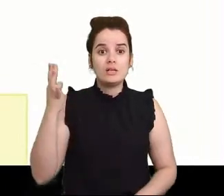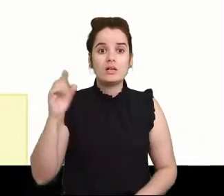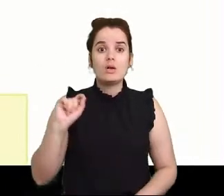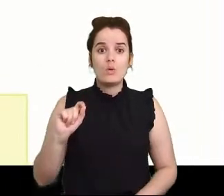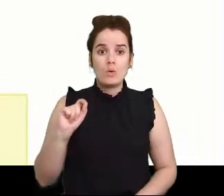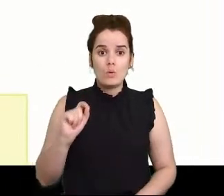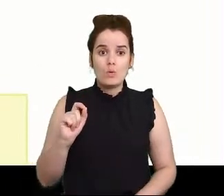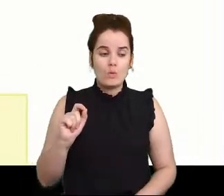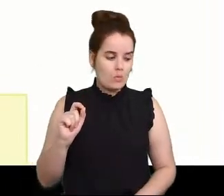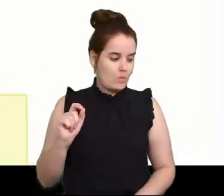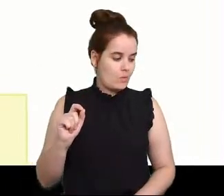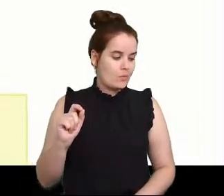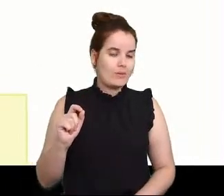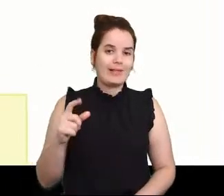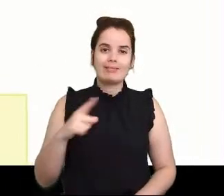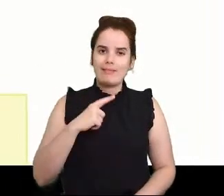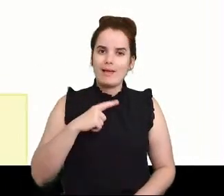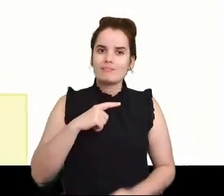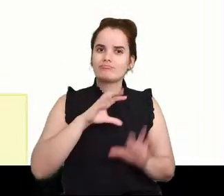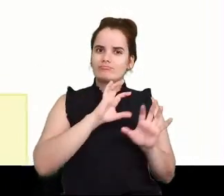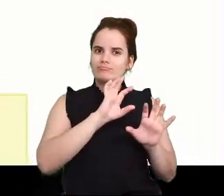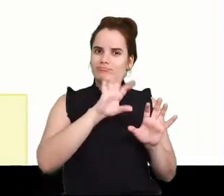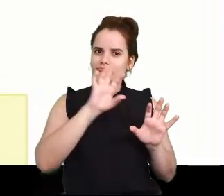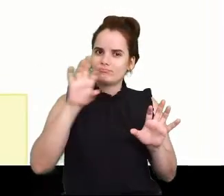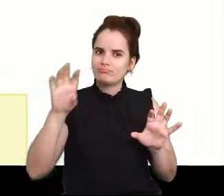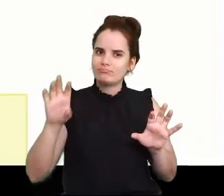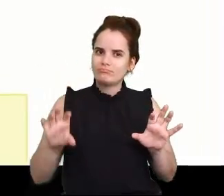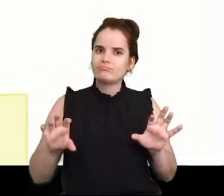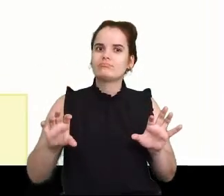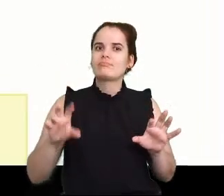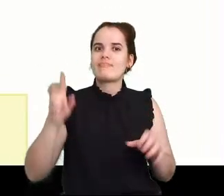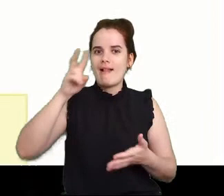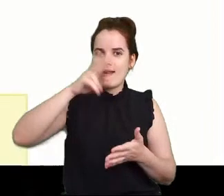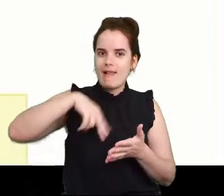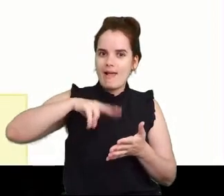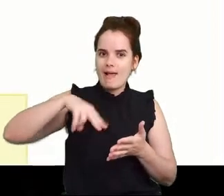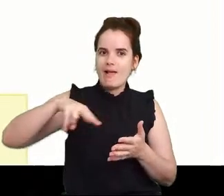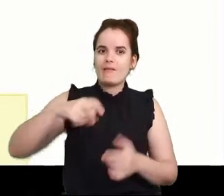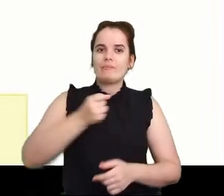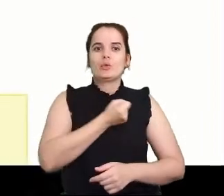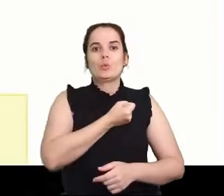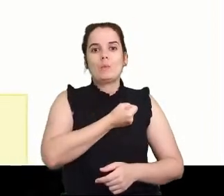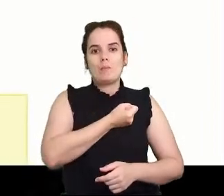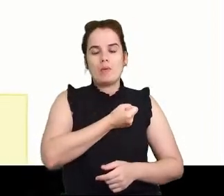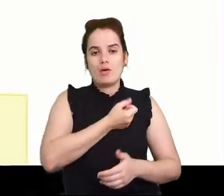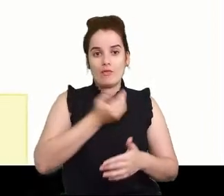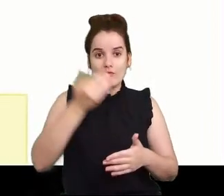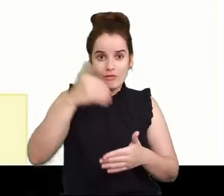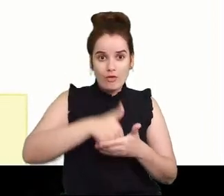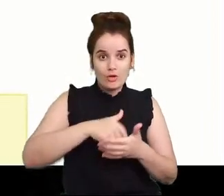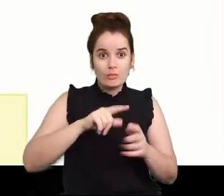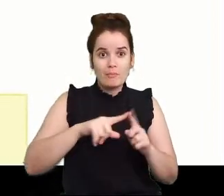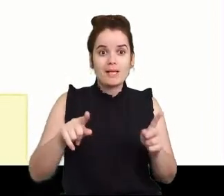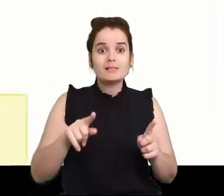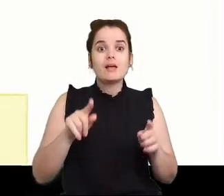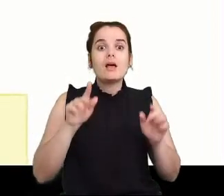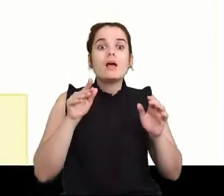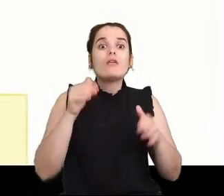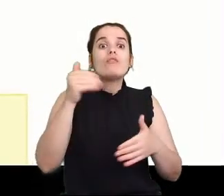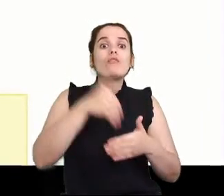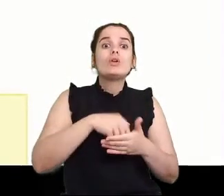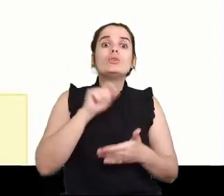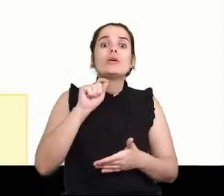reading out the number of votes in there without telling me who those votes are for. So again, not a